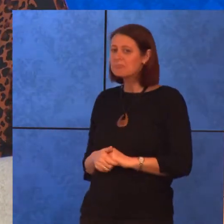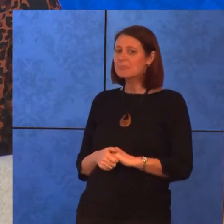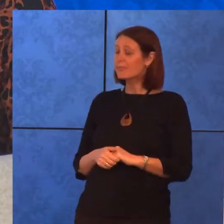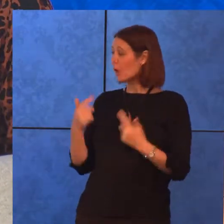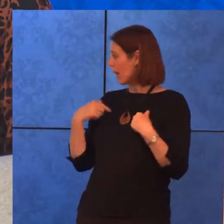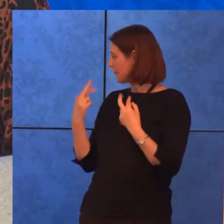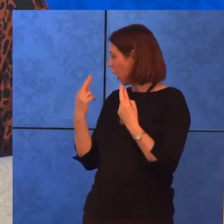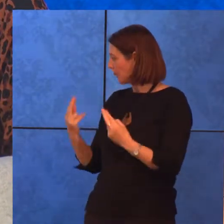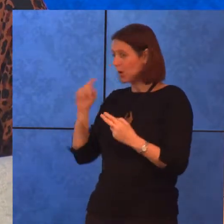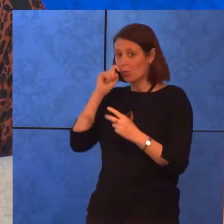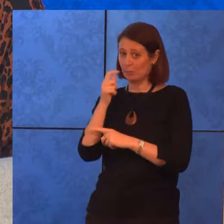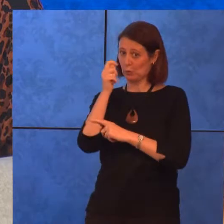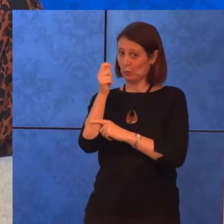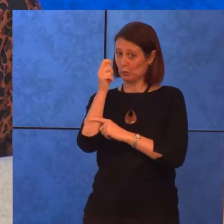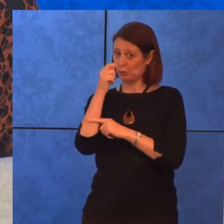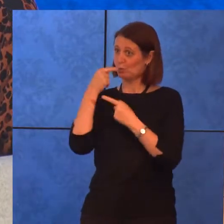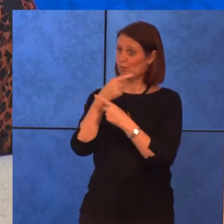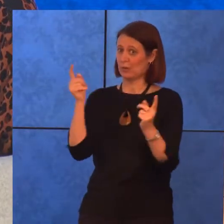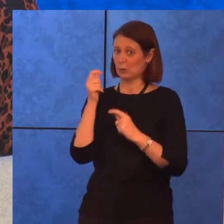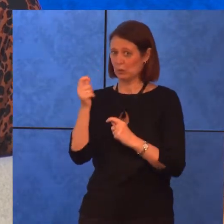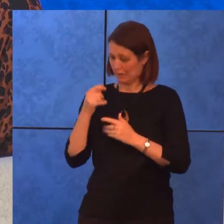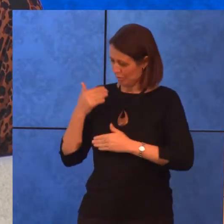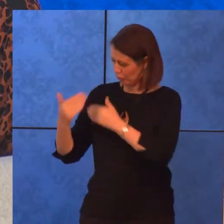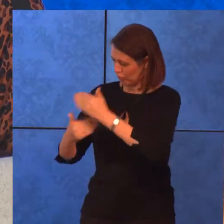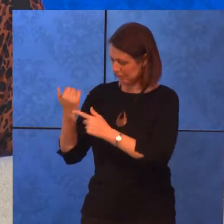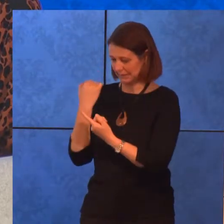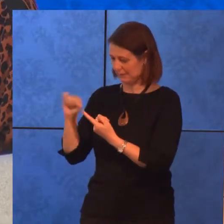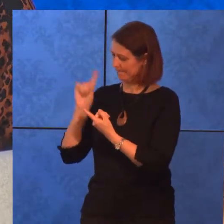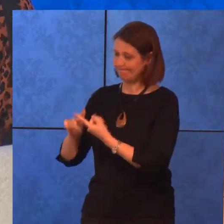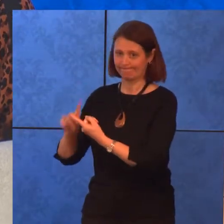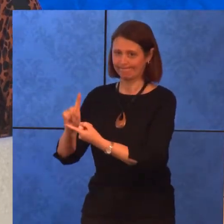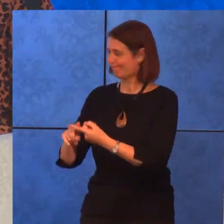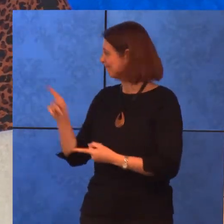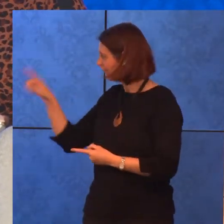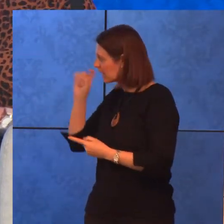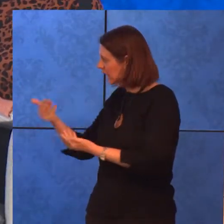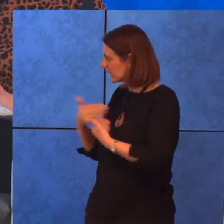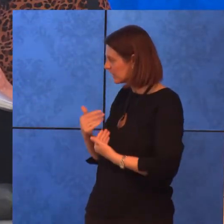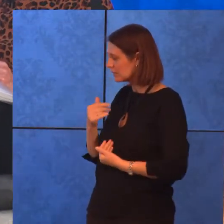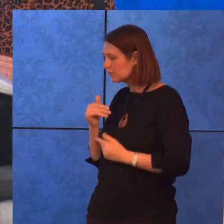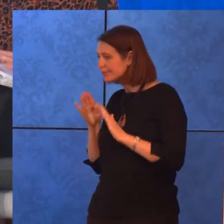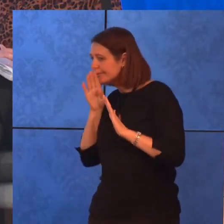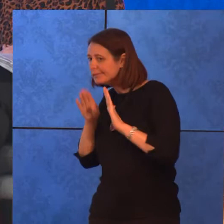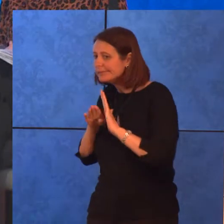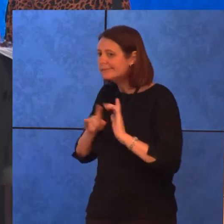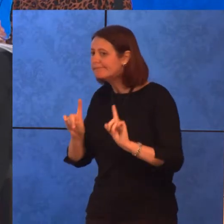I'm hoping it'll be quite soon, Rick. The process is still ongoing. You can't give us any secret insights?